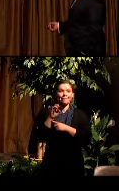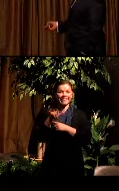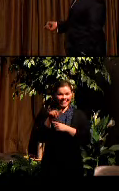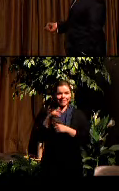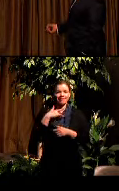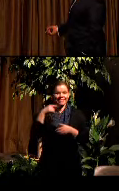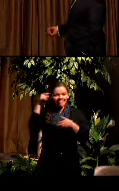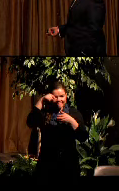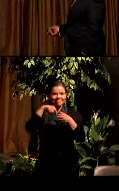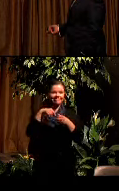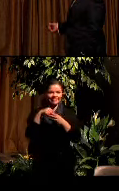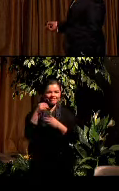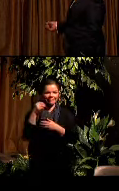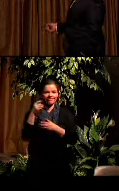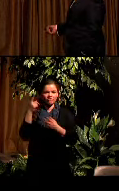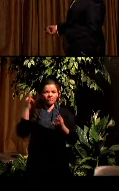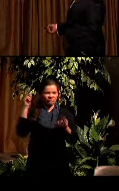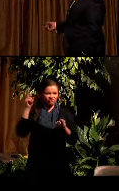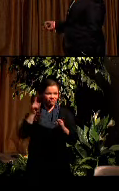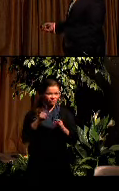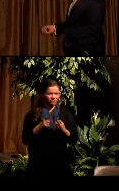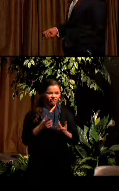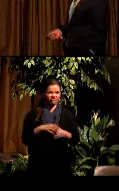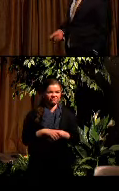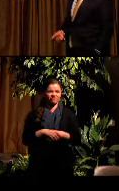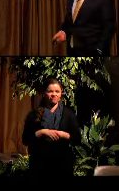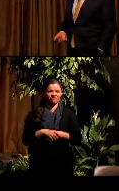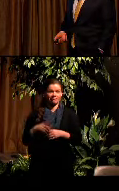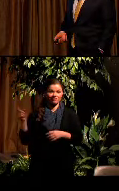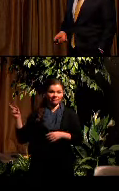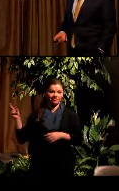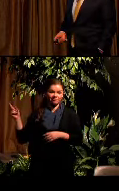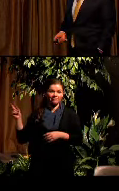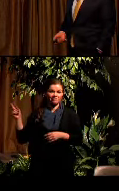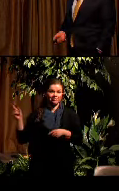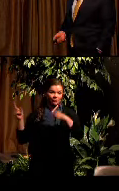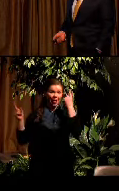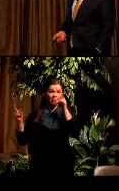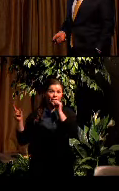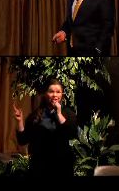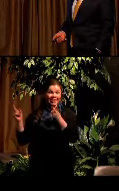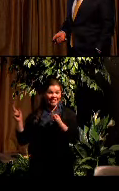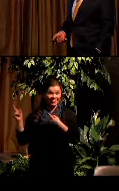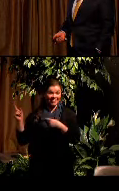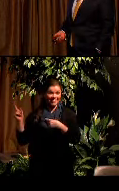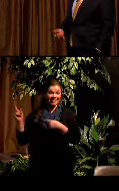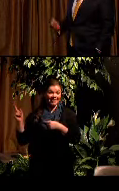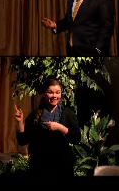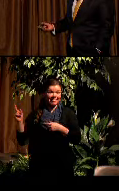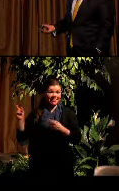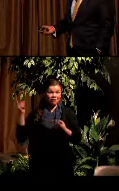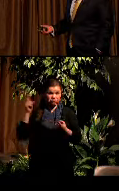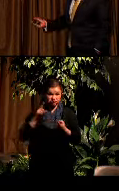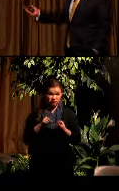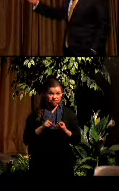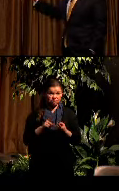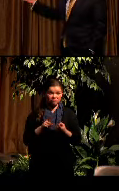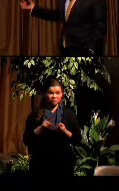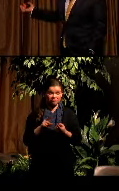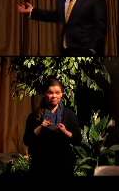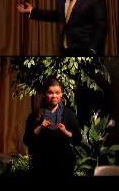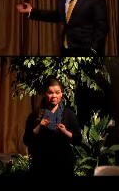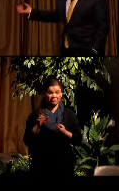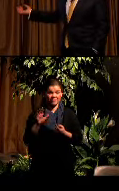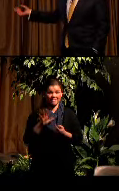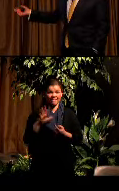this guy, the rusty blackbird, a species that's declined by over 90% since 1968. And again, like with